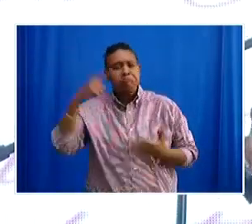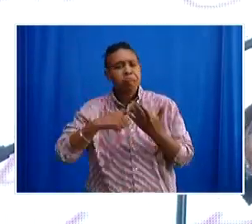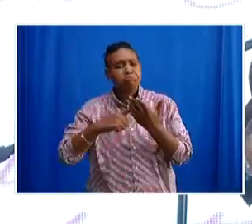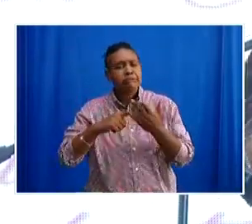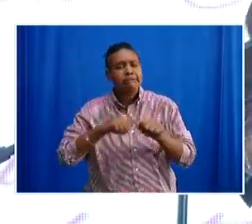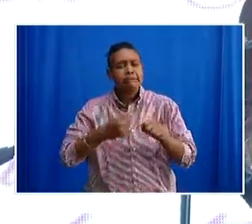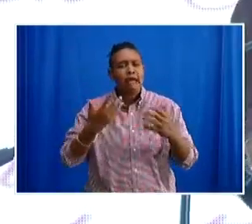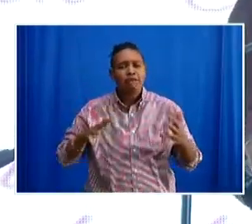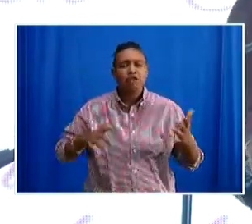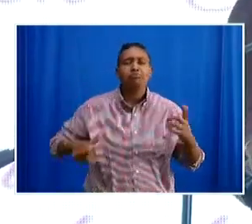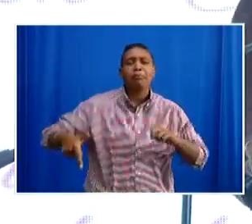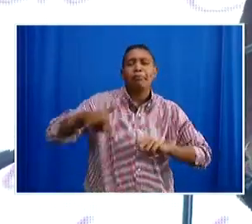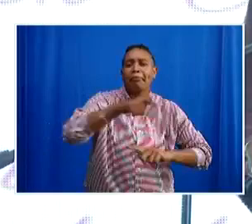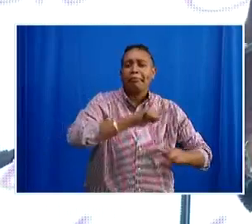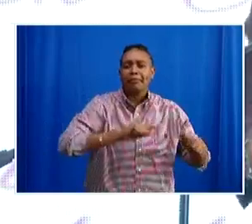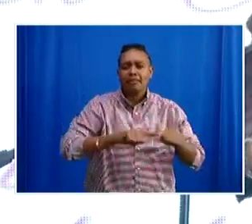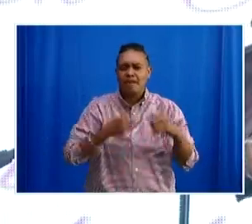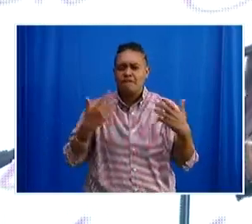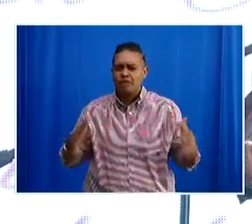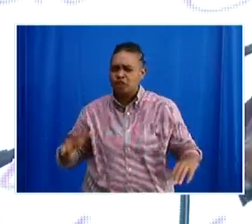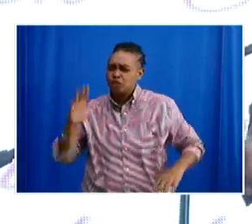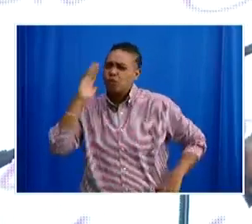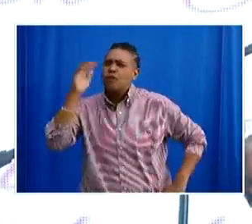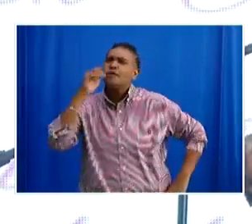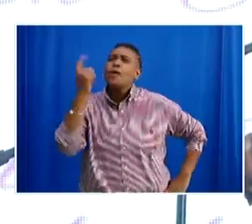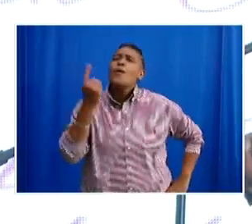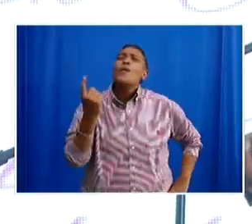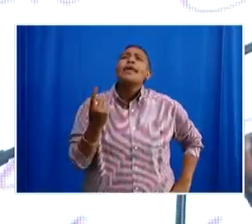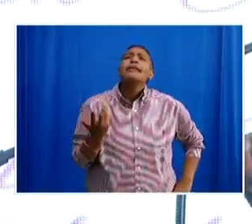will not only be